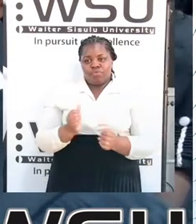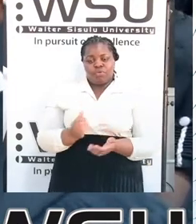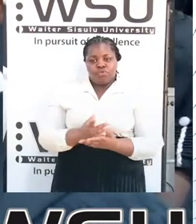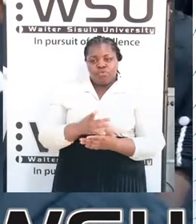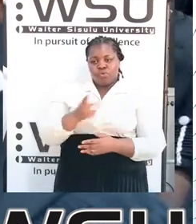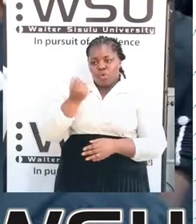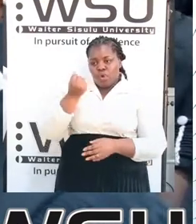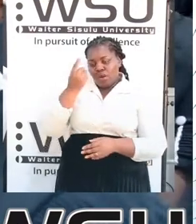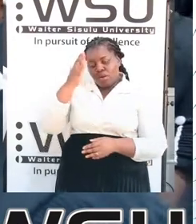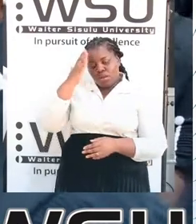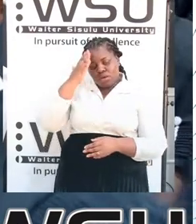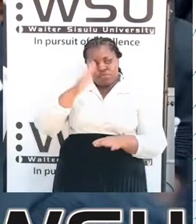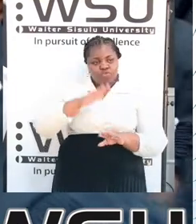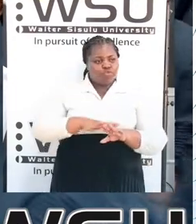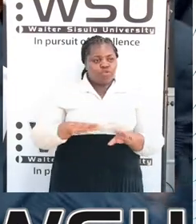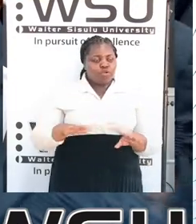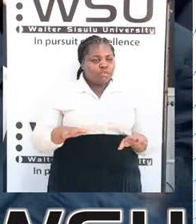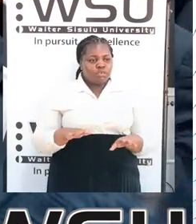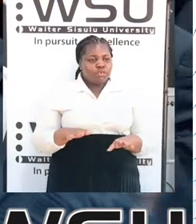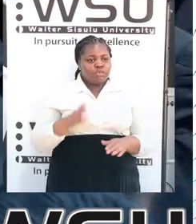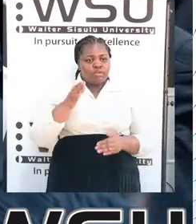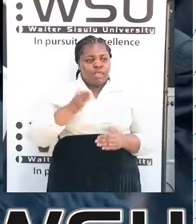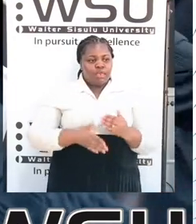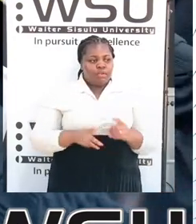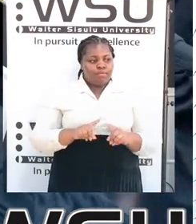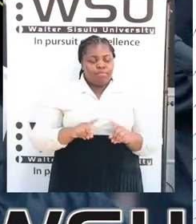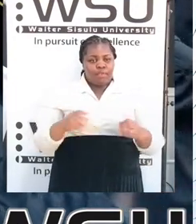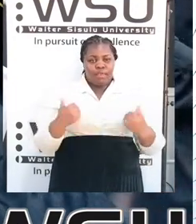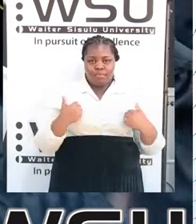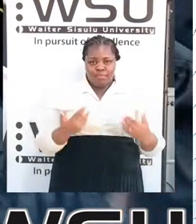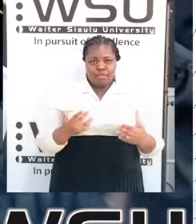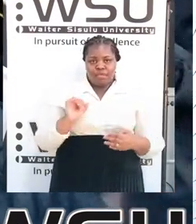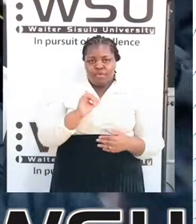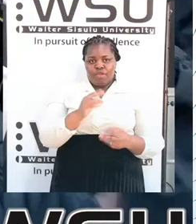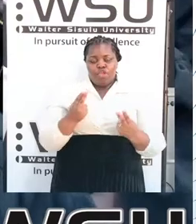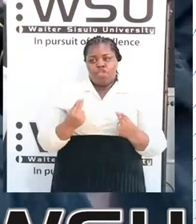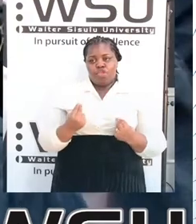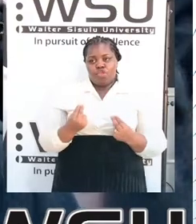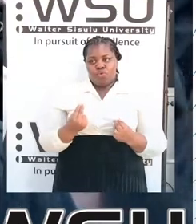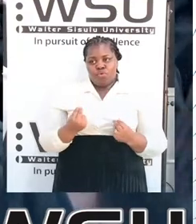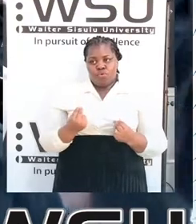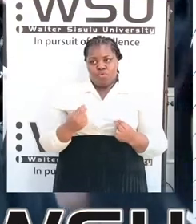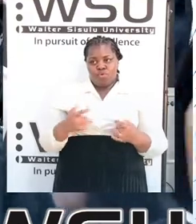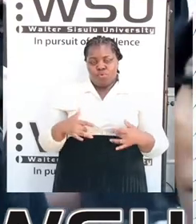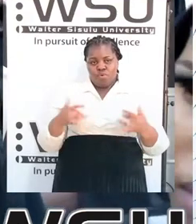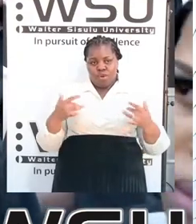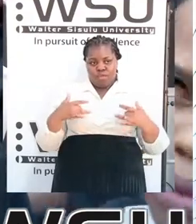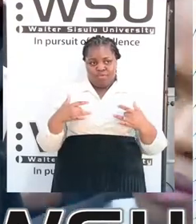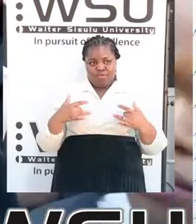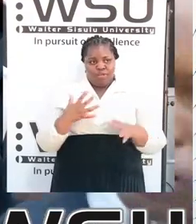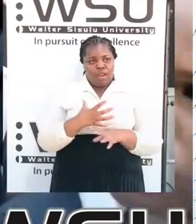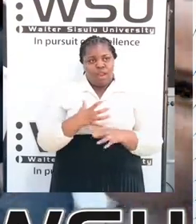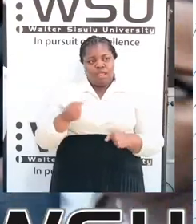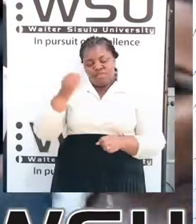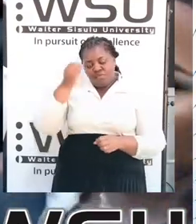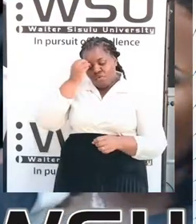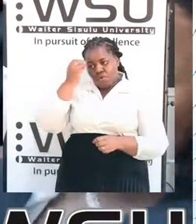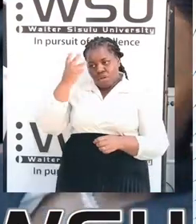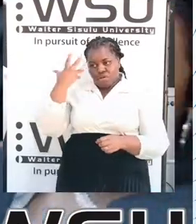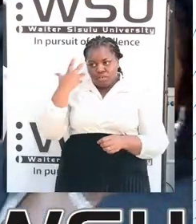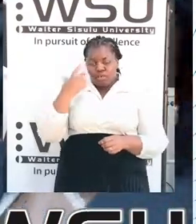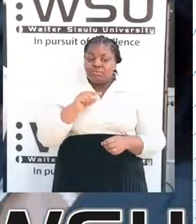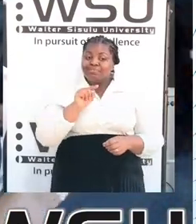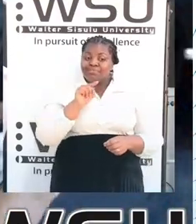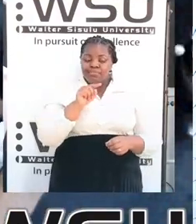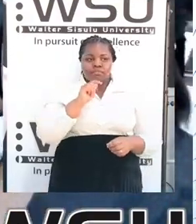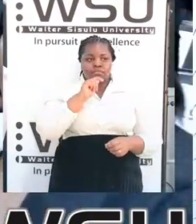Understand that graduations are not endings but beginnings of your new adventures. And never forget the ellipsis